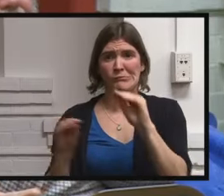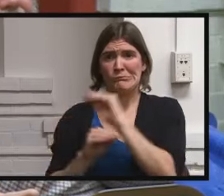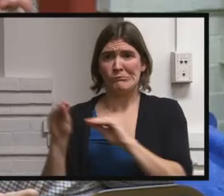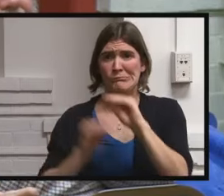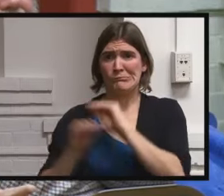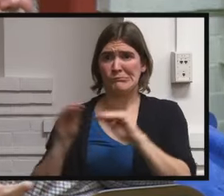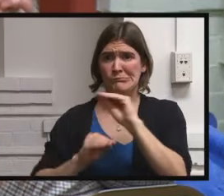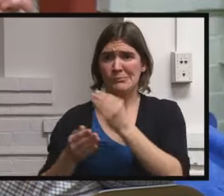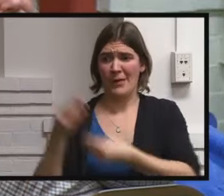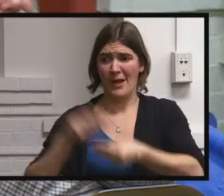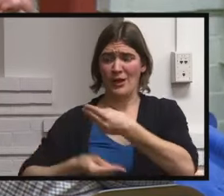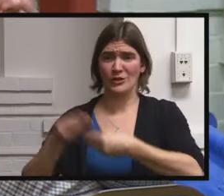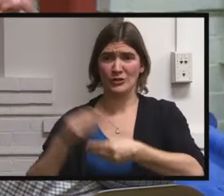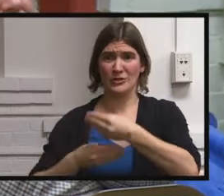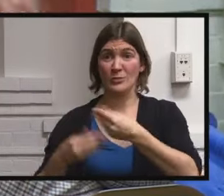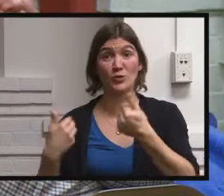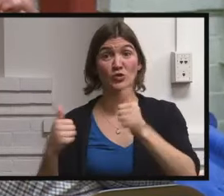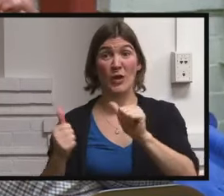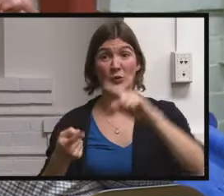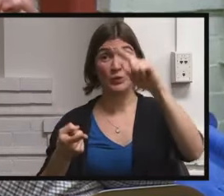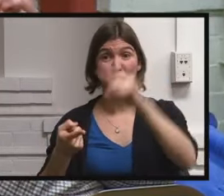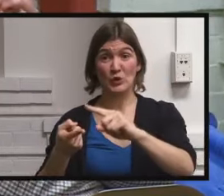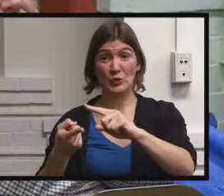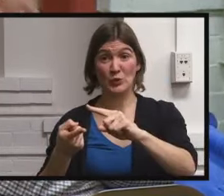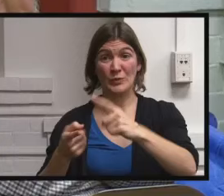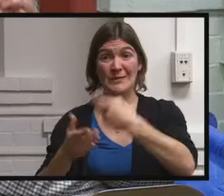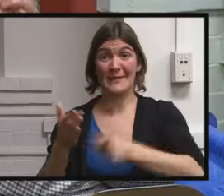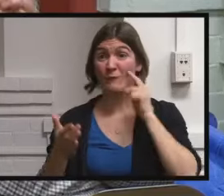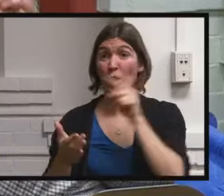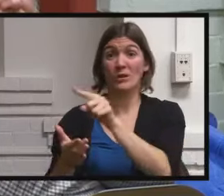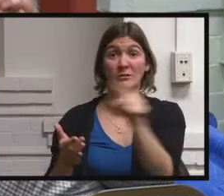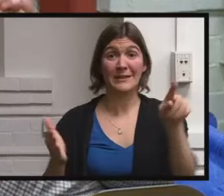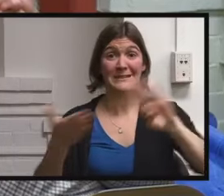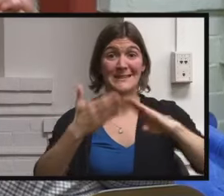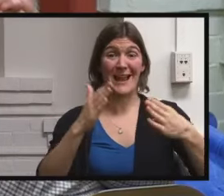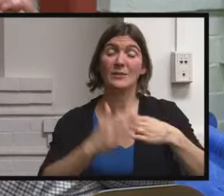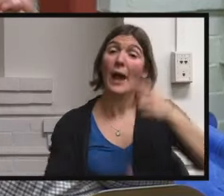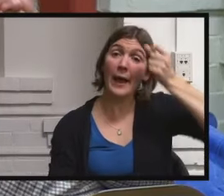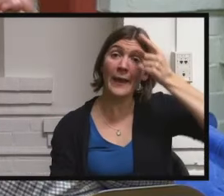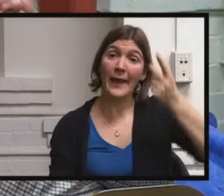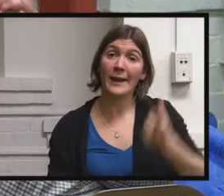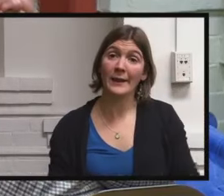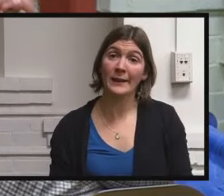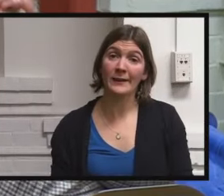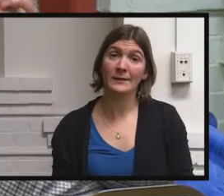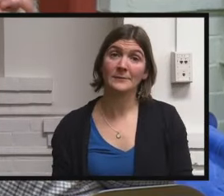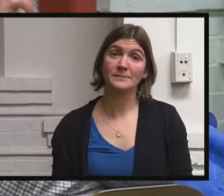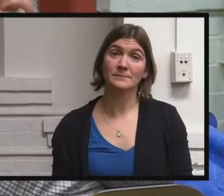change the numbers to try to reduce the assessments because people didn't want to see the assessments go up.